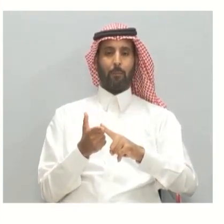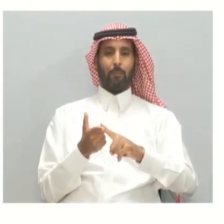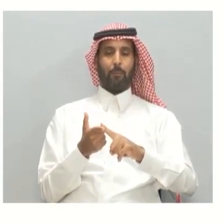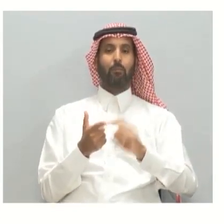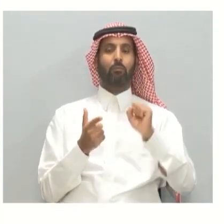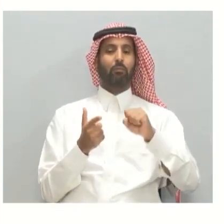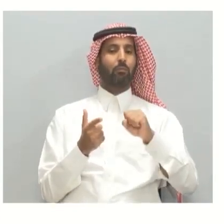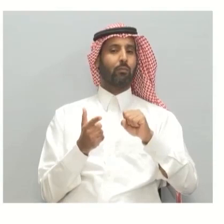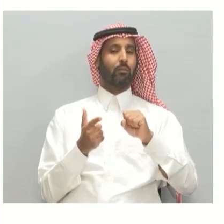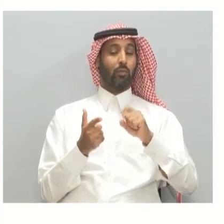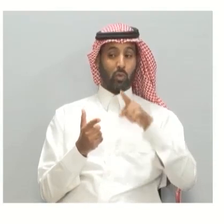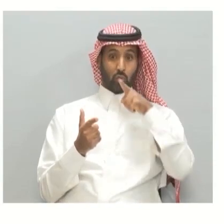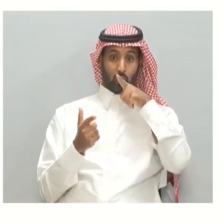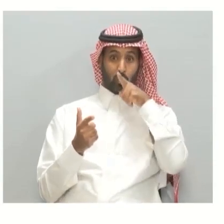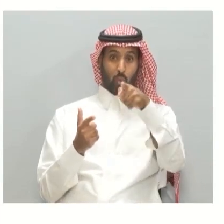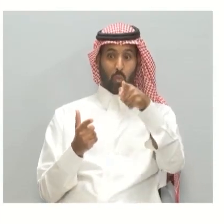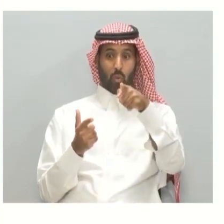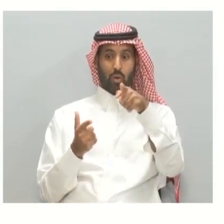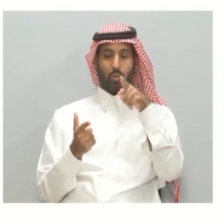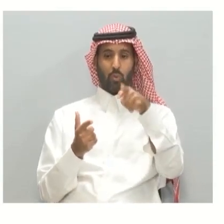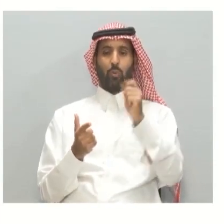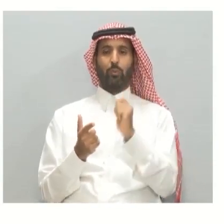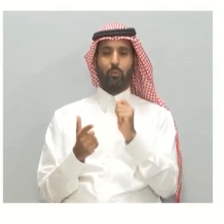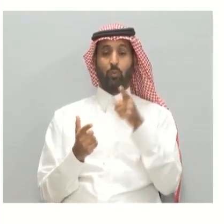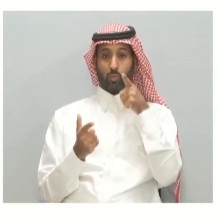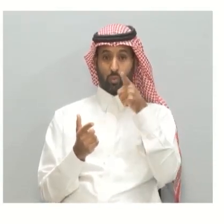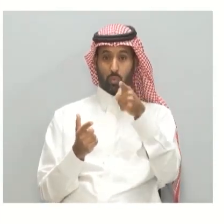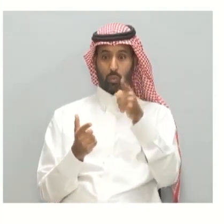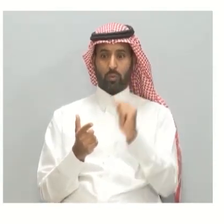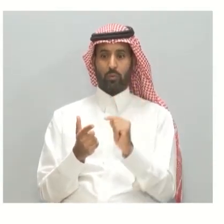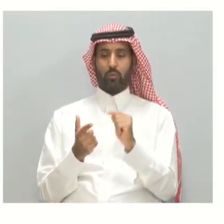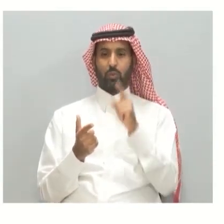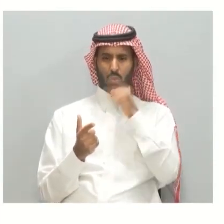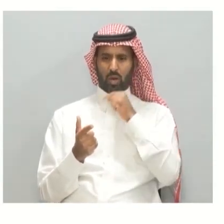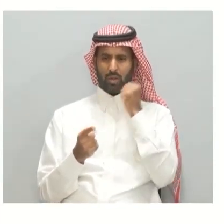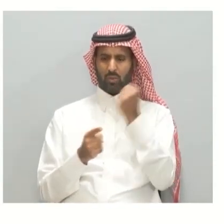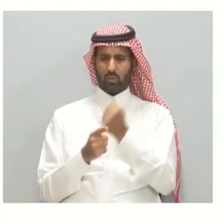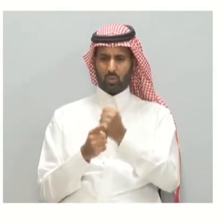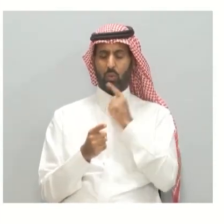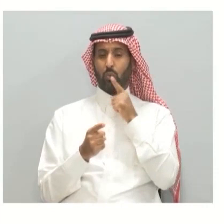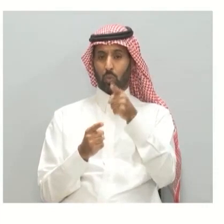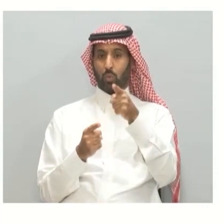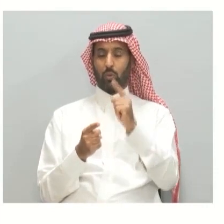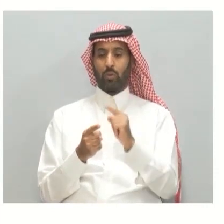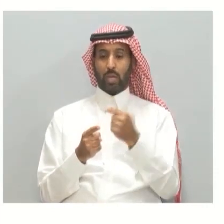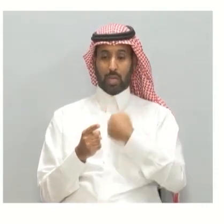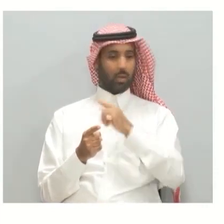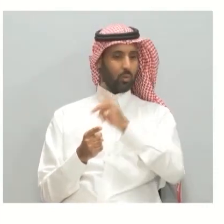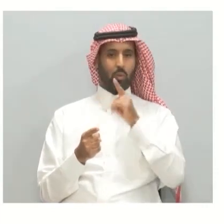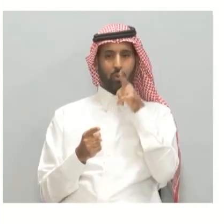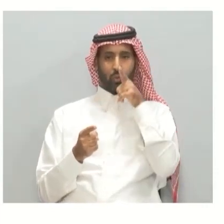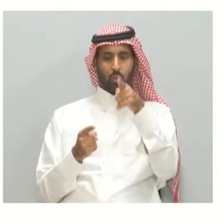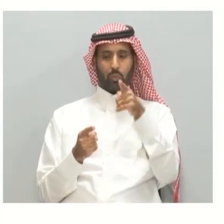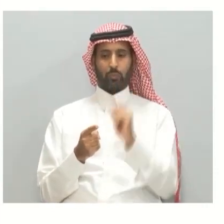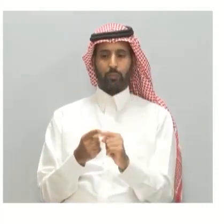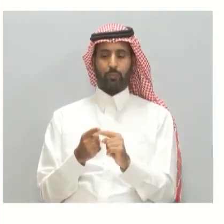Yes, you, to mean someone. When he says you have to do this, you have to do that, he means someone, not you